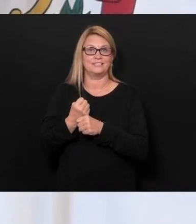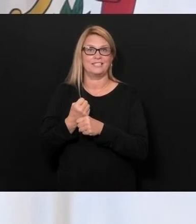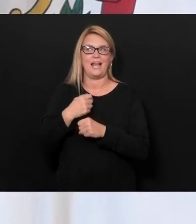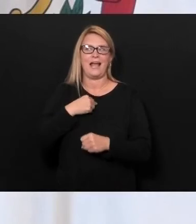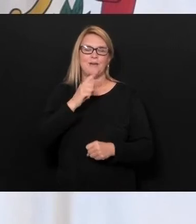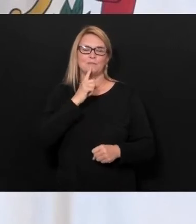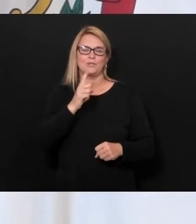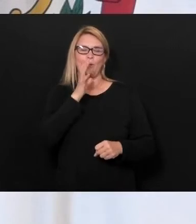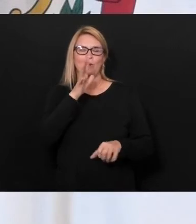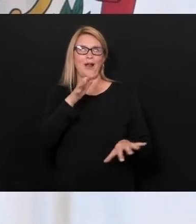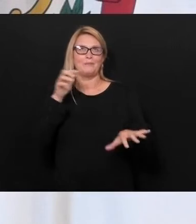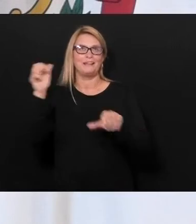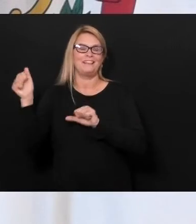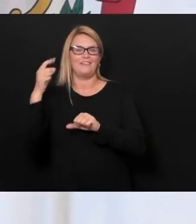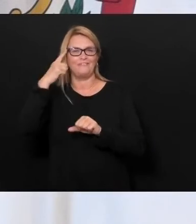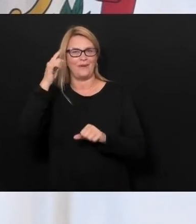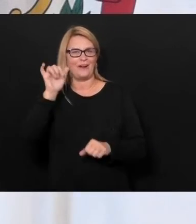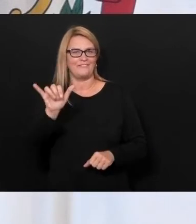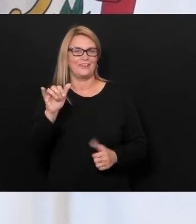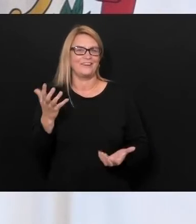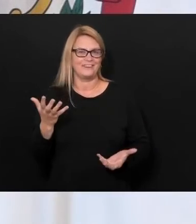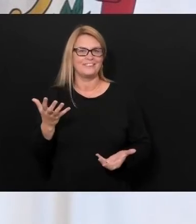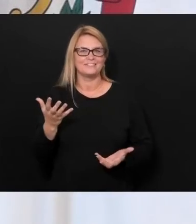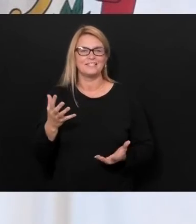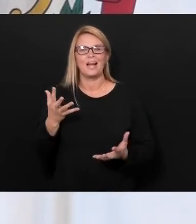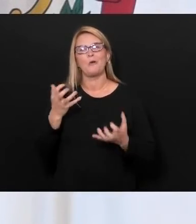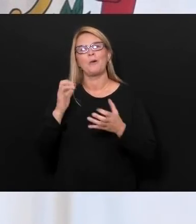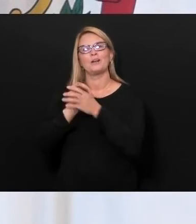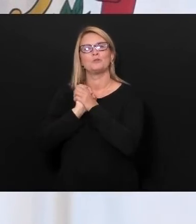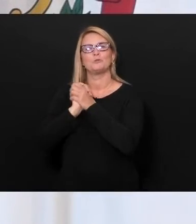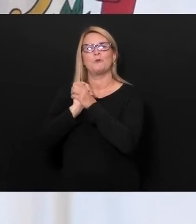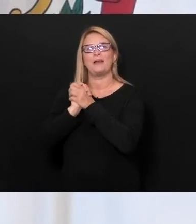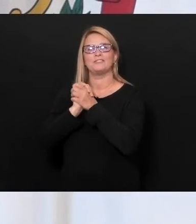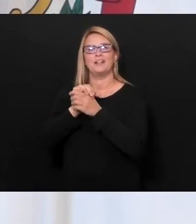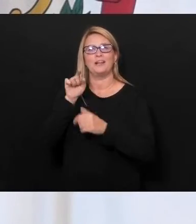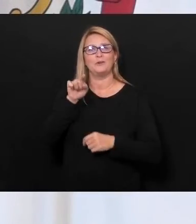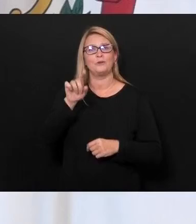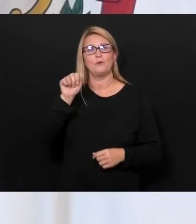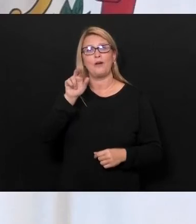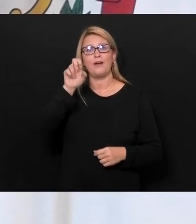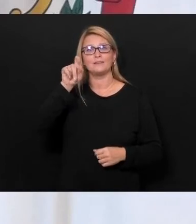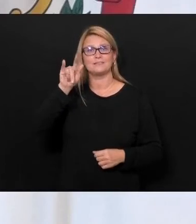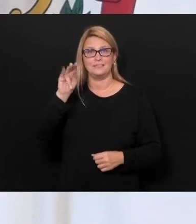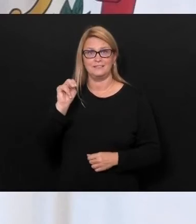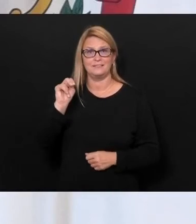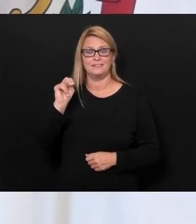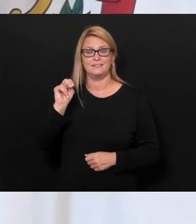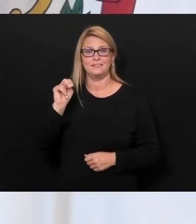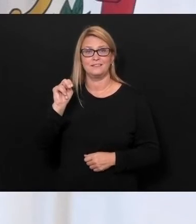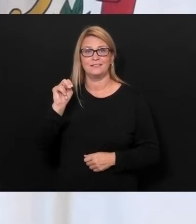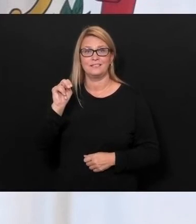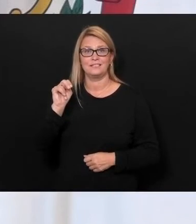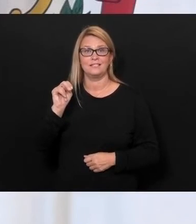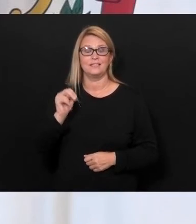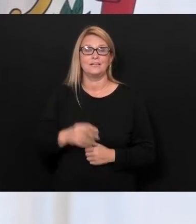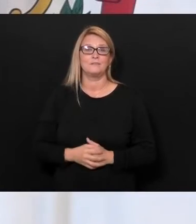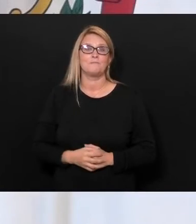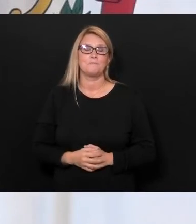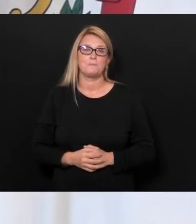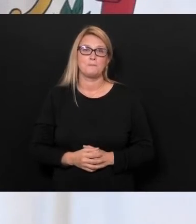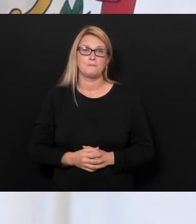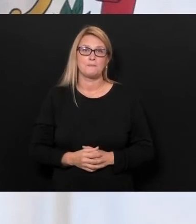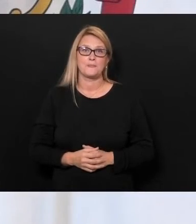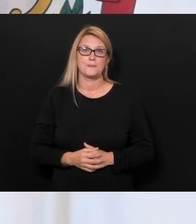and leave us forever, but again, Austin, I congratulate you, and I want to just touch on just a couple of things